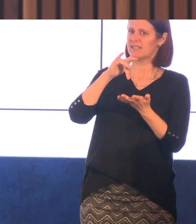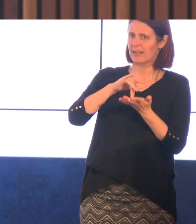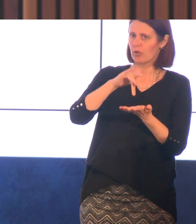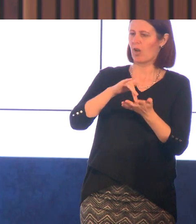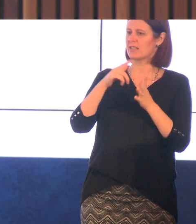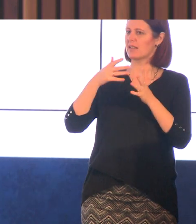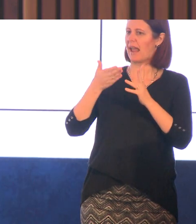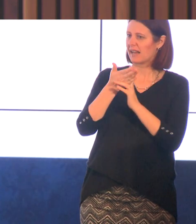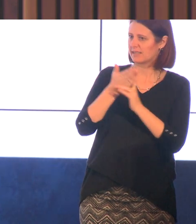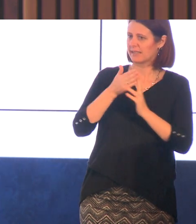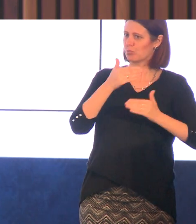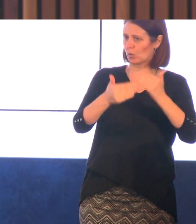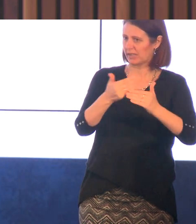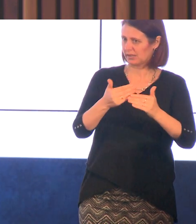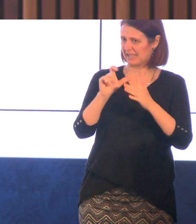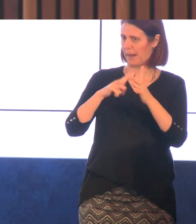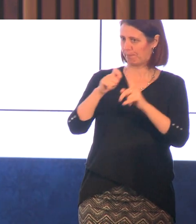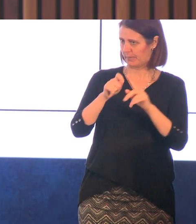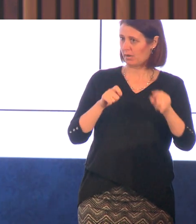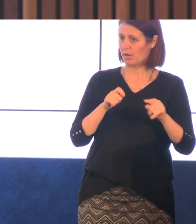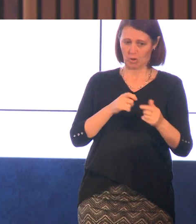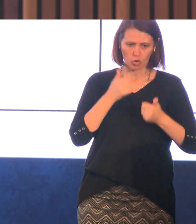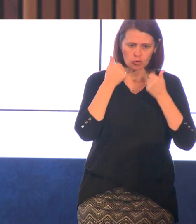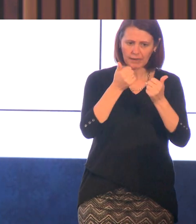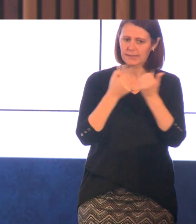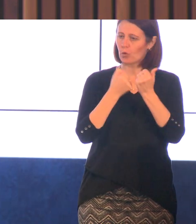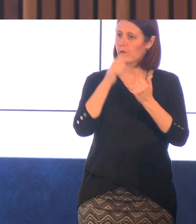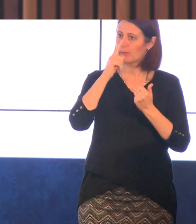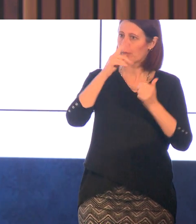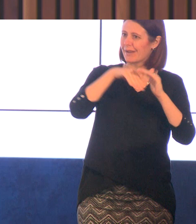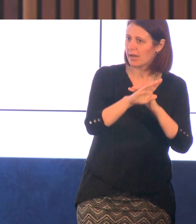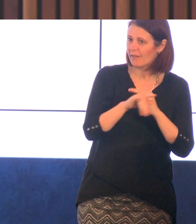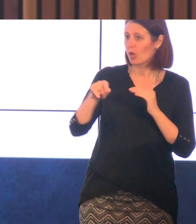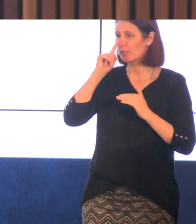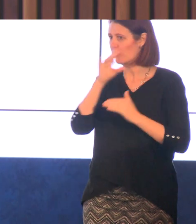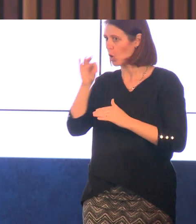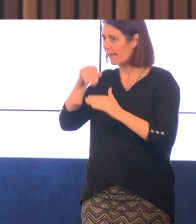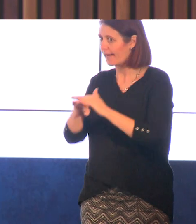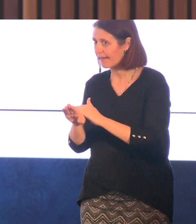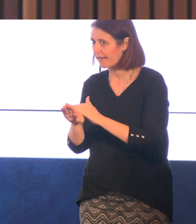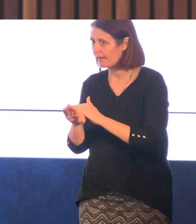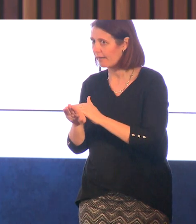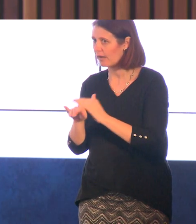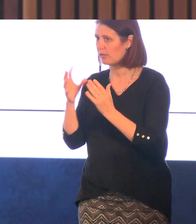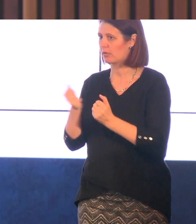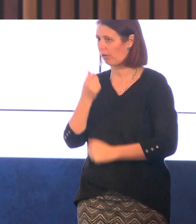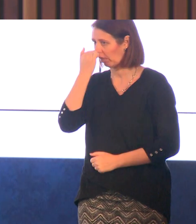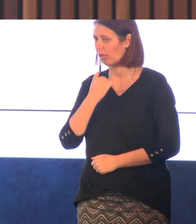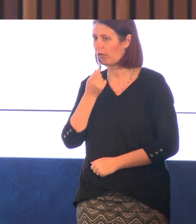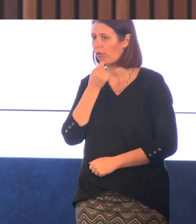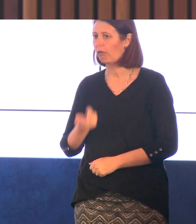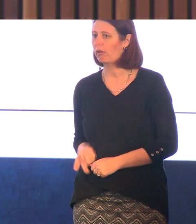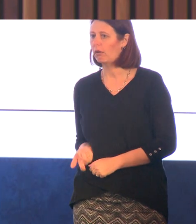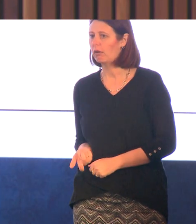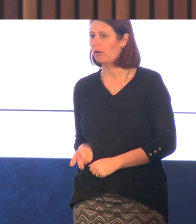process gave very good support to those who were in, but those that were out received very little. And